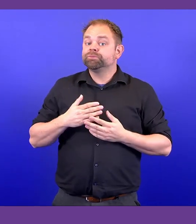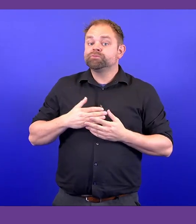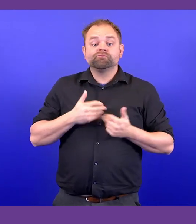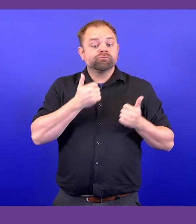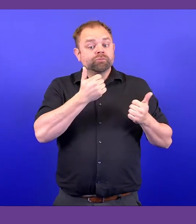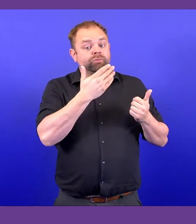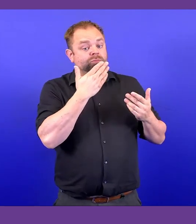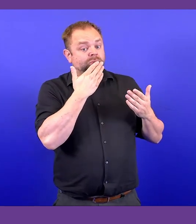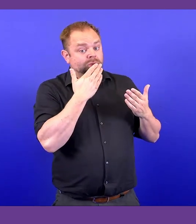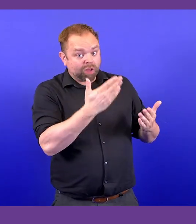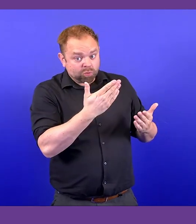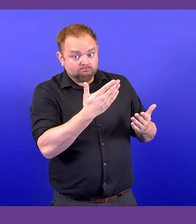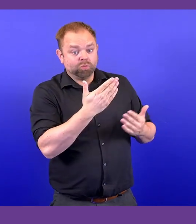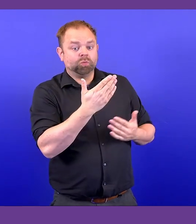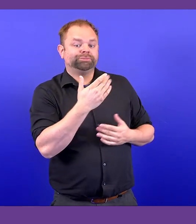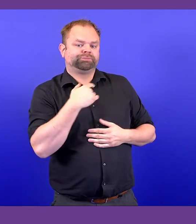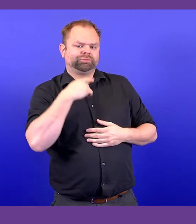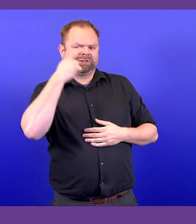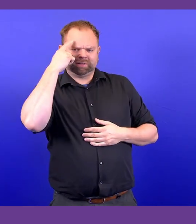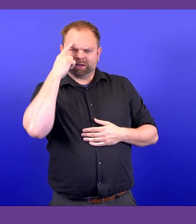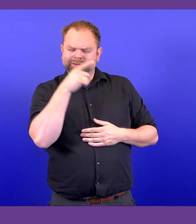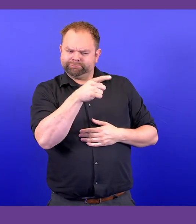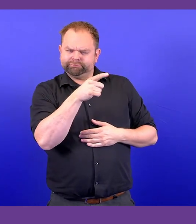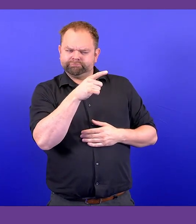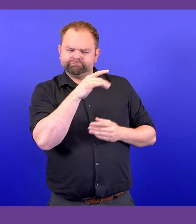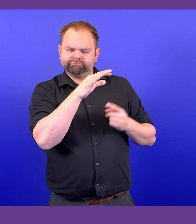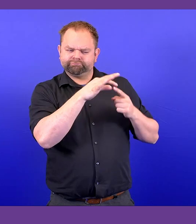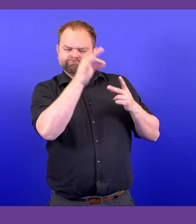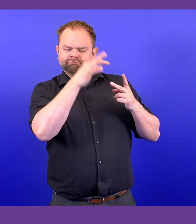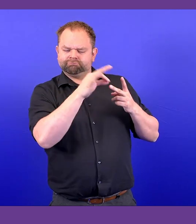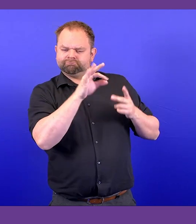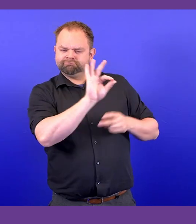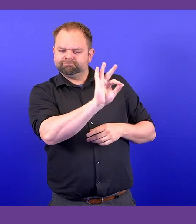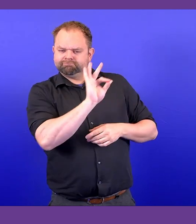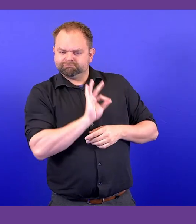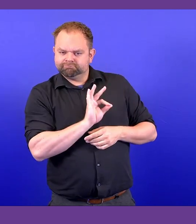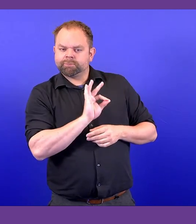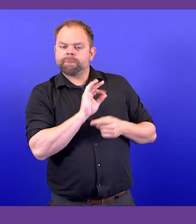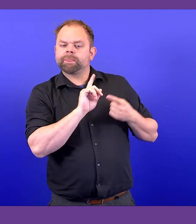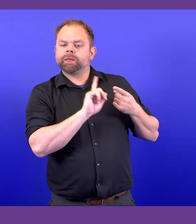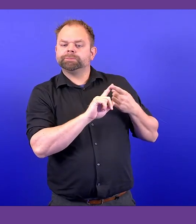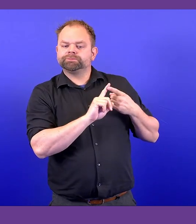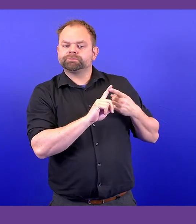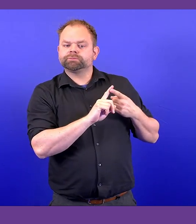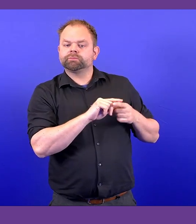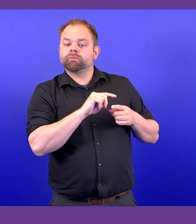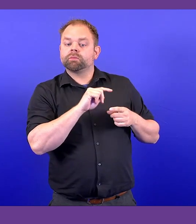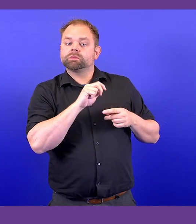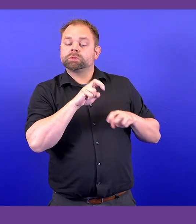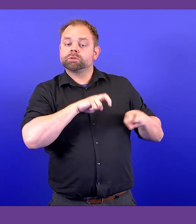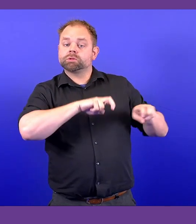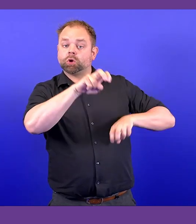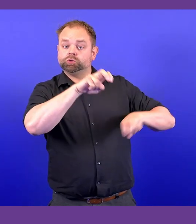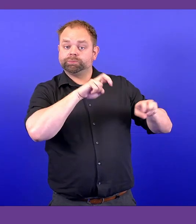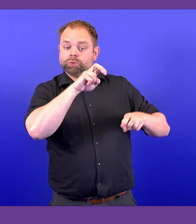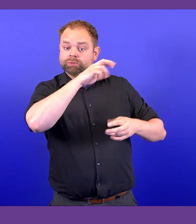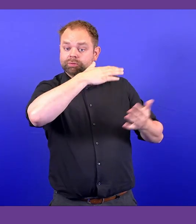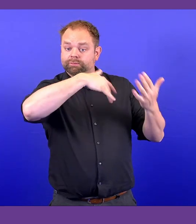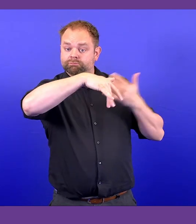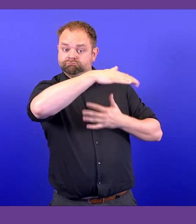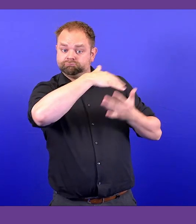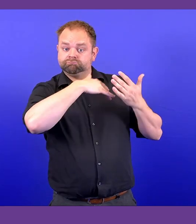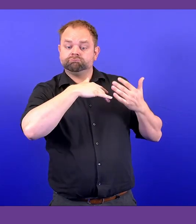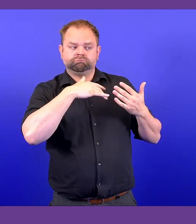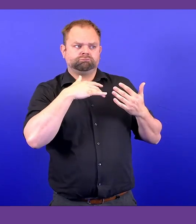for everybody. I don't know about you, but even as a frequent traveller, I'm intimidated